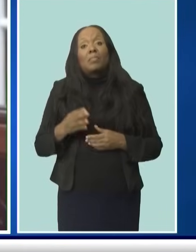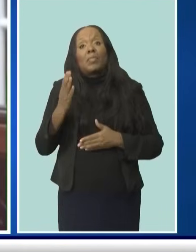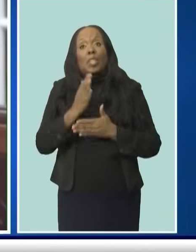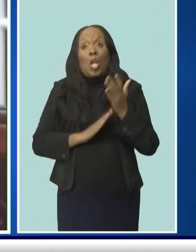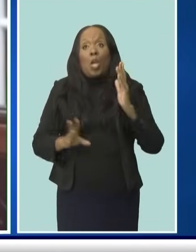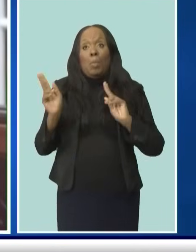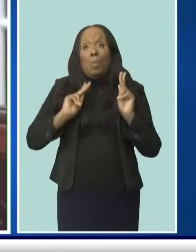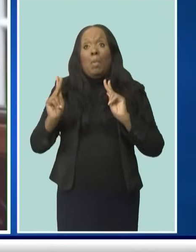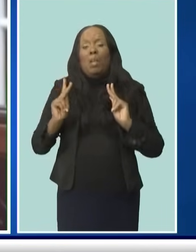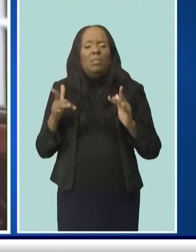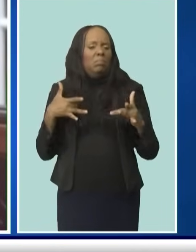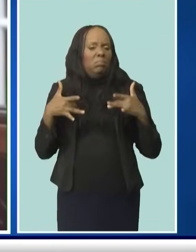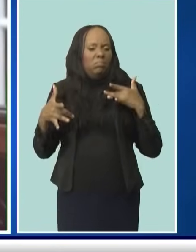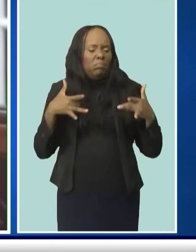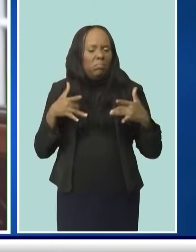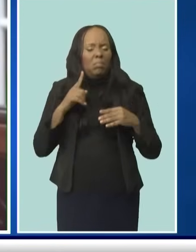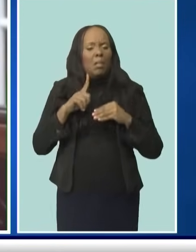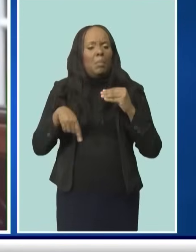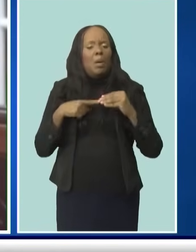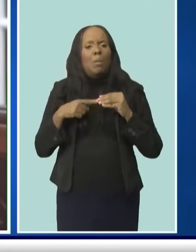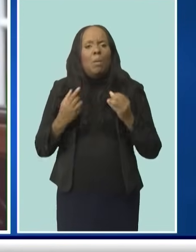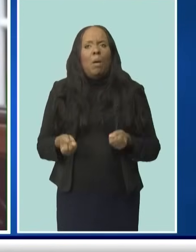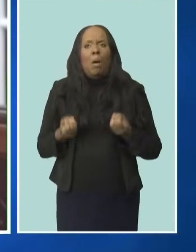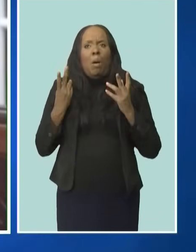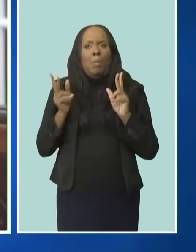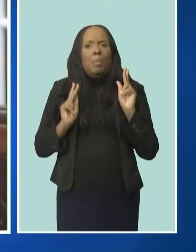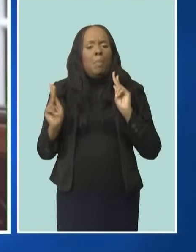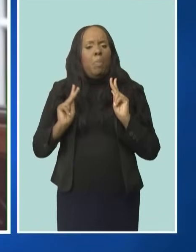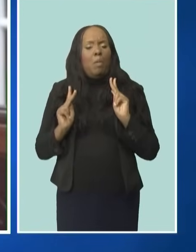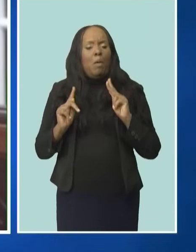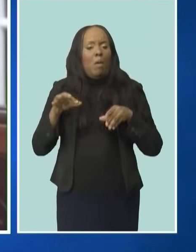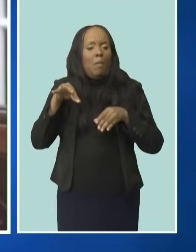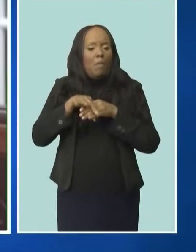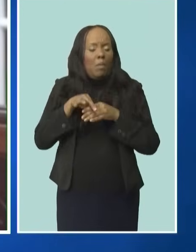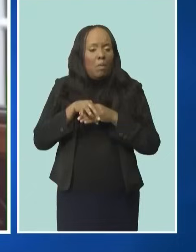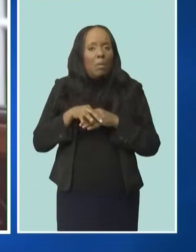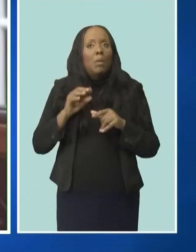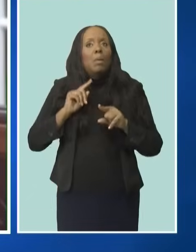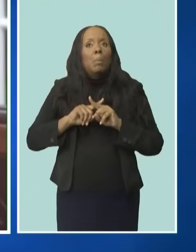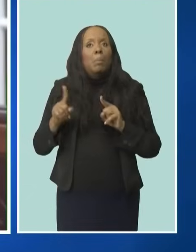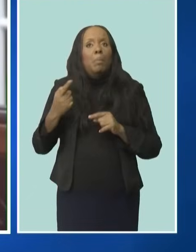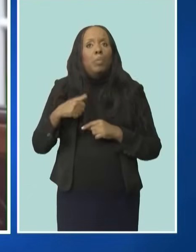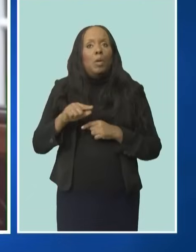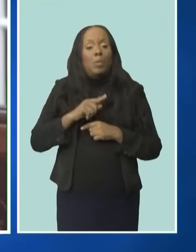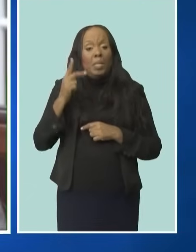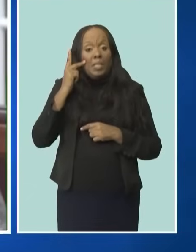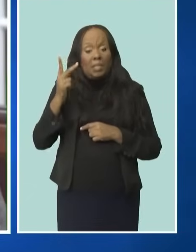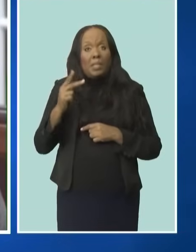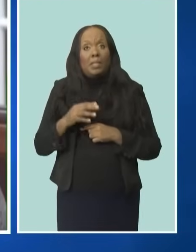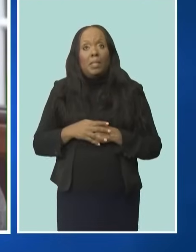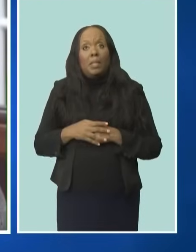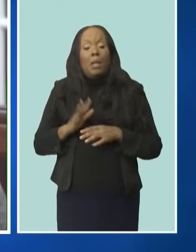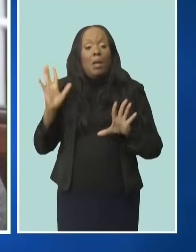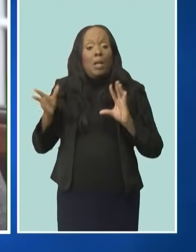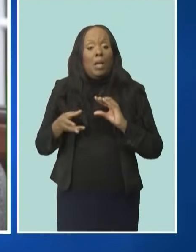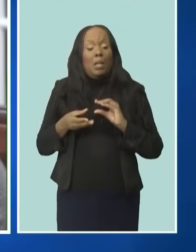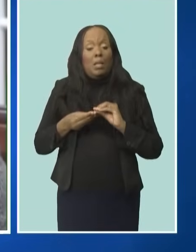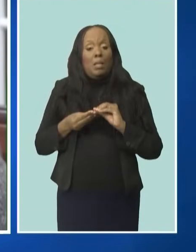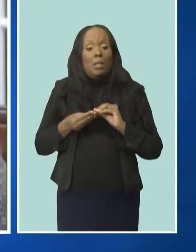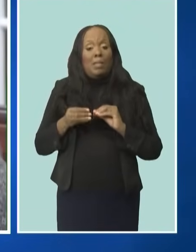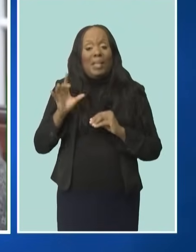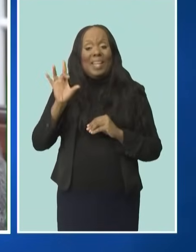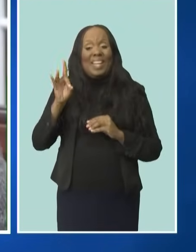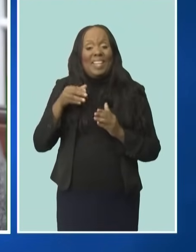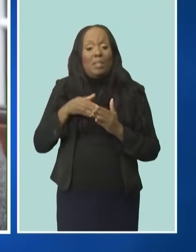extent of the turnout, we have shown clearly that of the 8,534